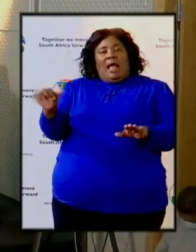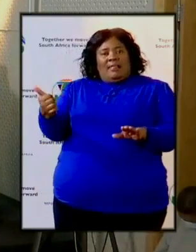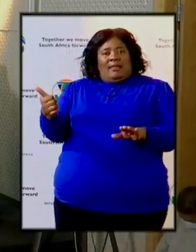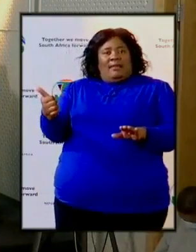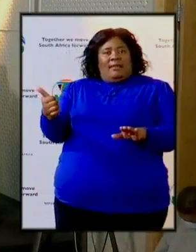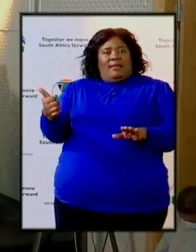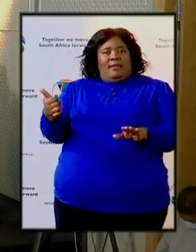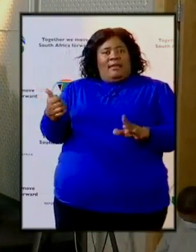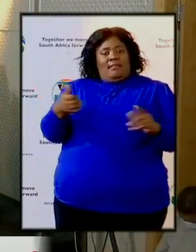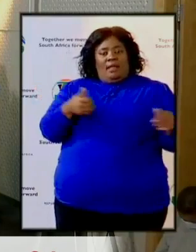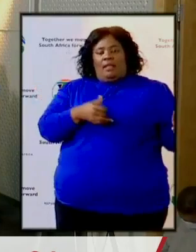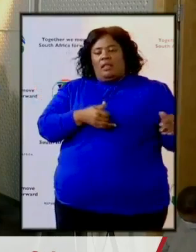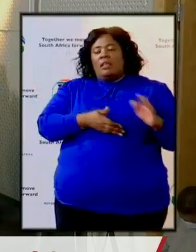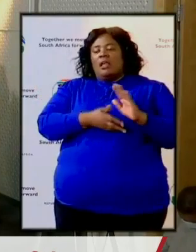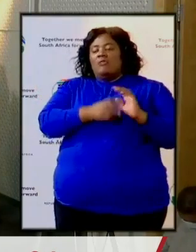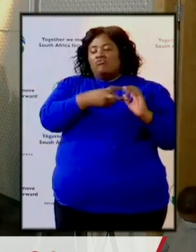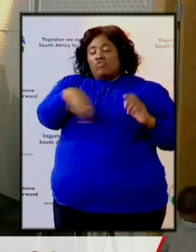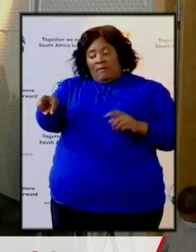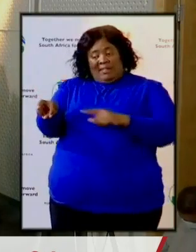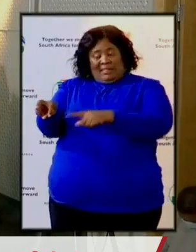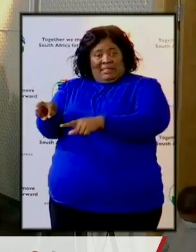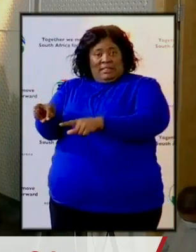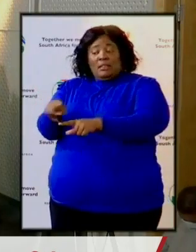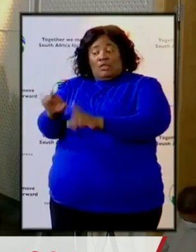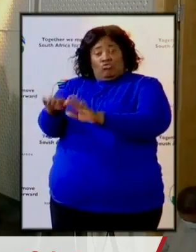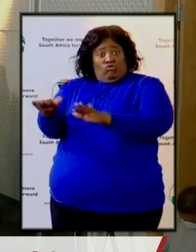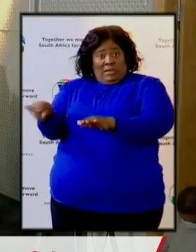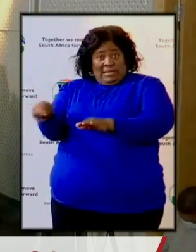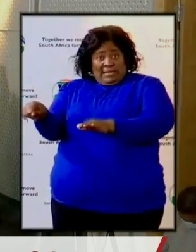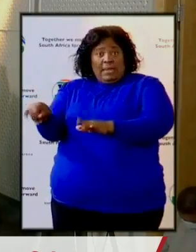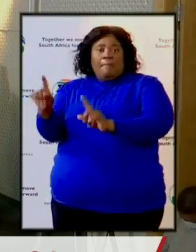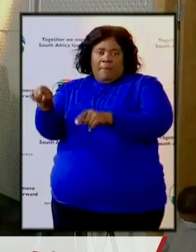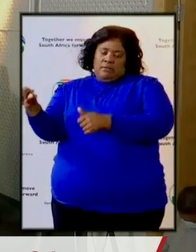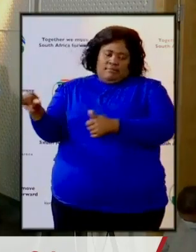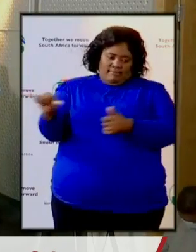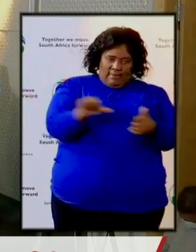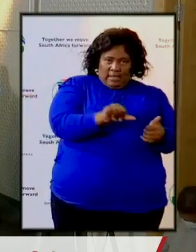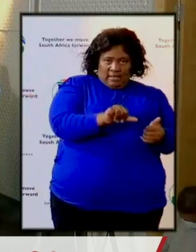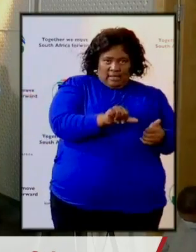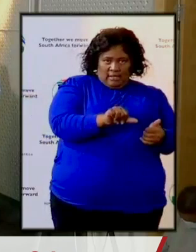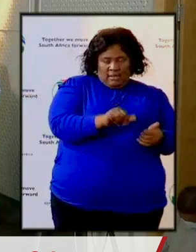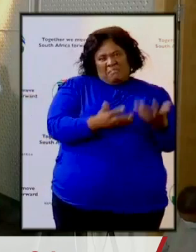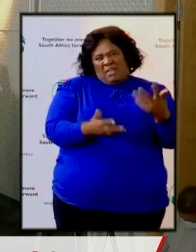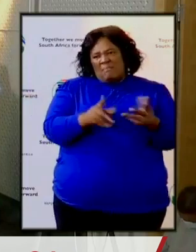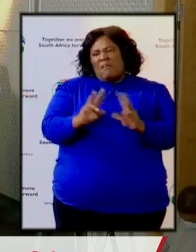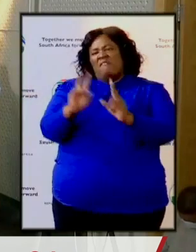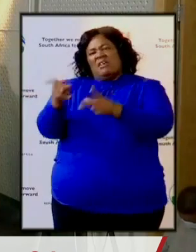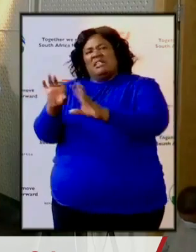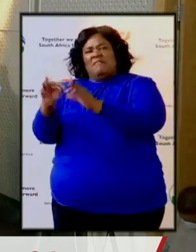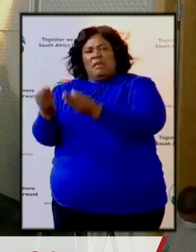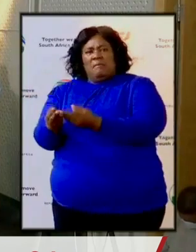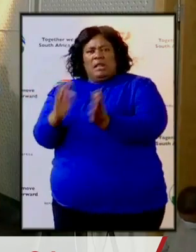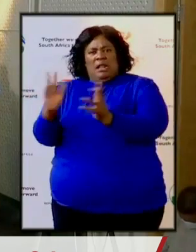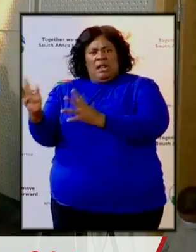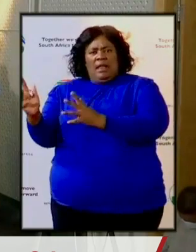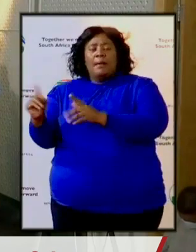kids will be allowed to come back who had visited, but the regulations